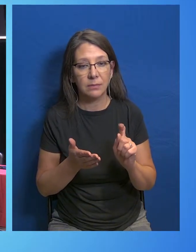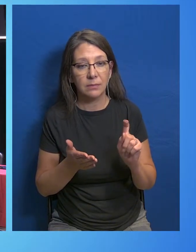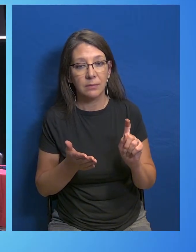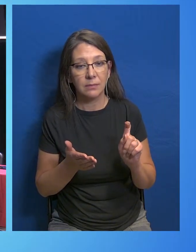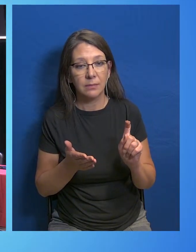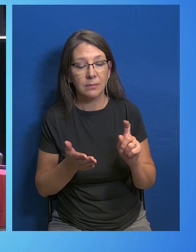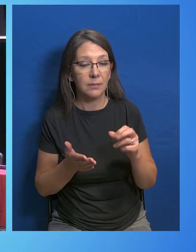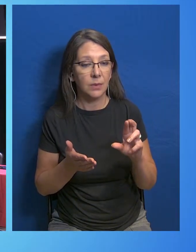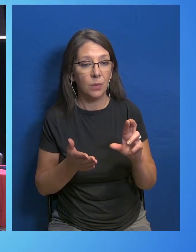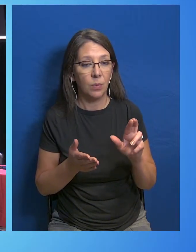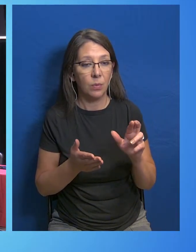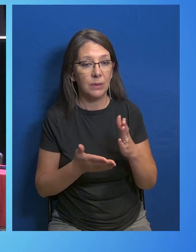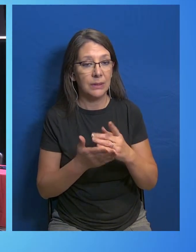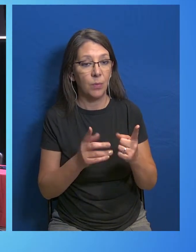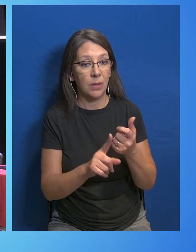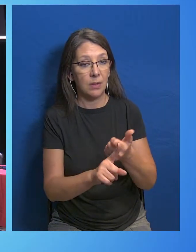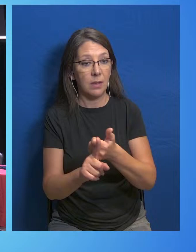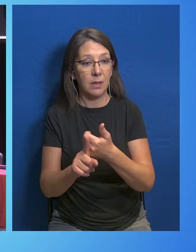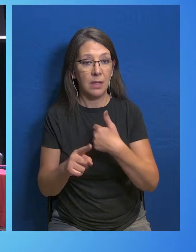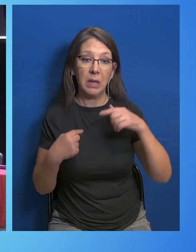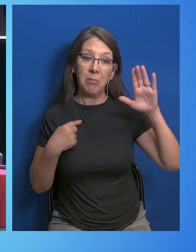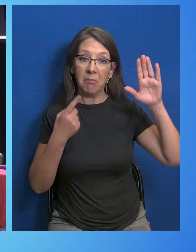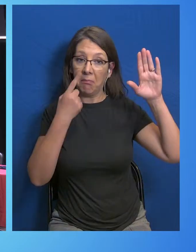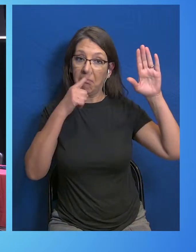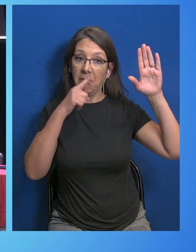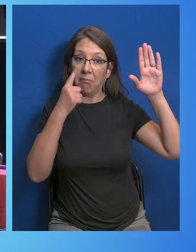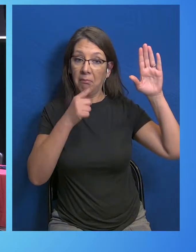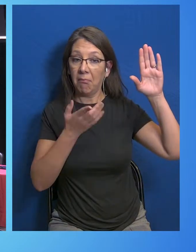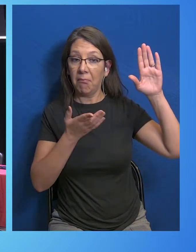Or would someone like to nominate themselves for secretary?